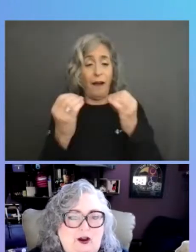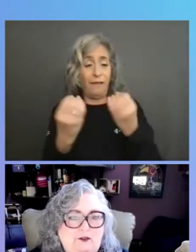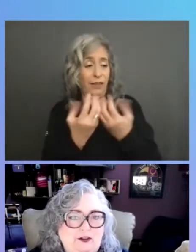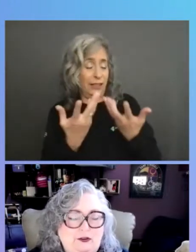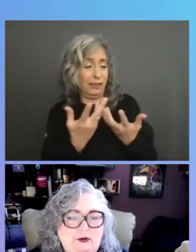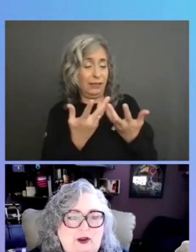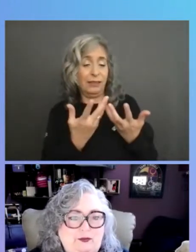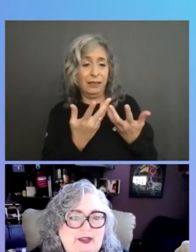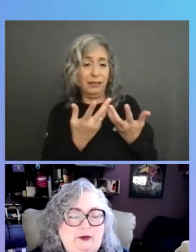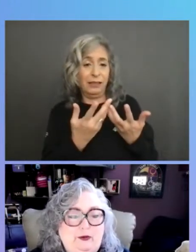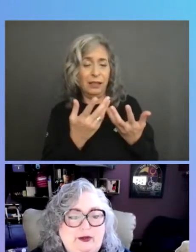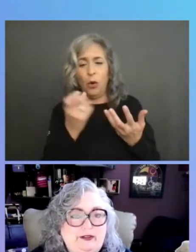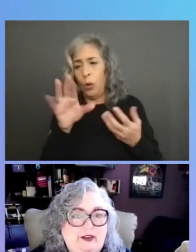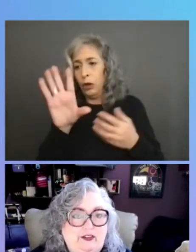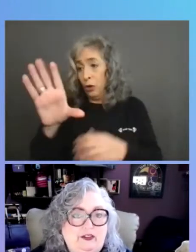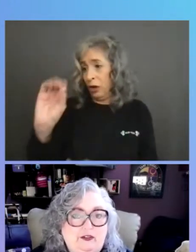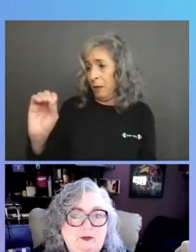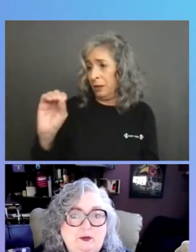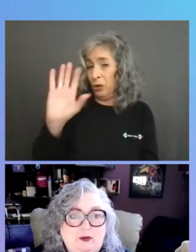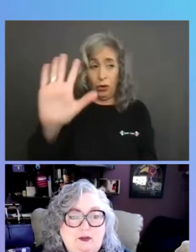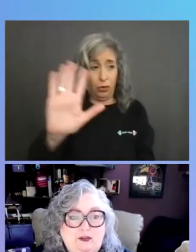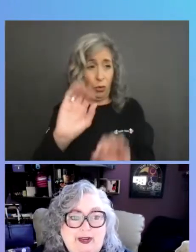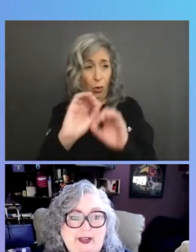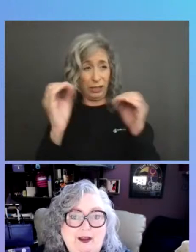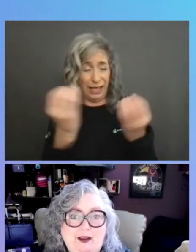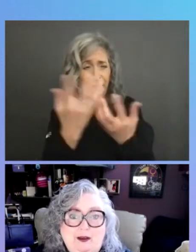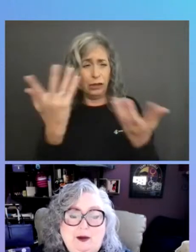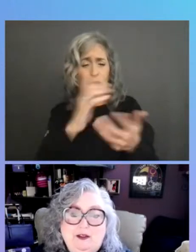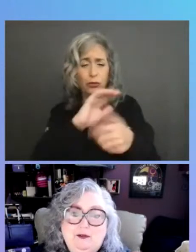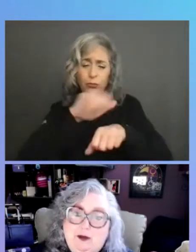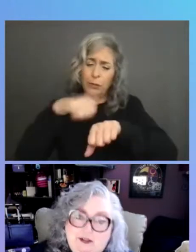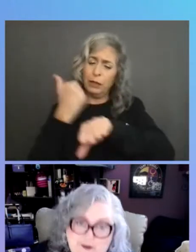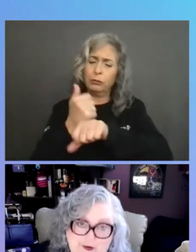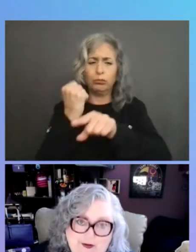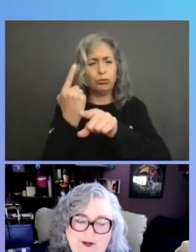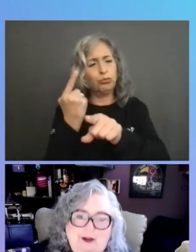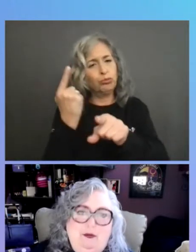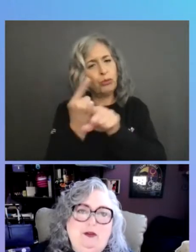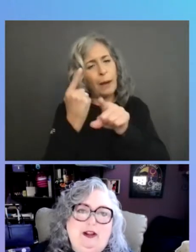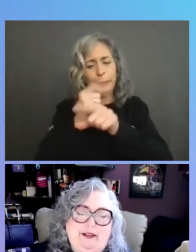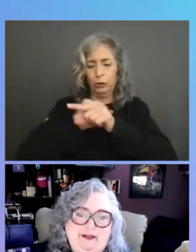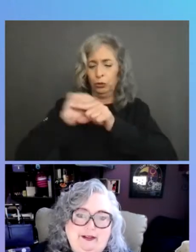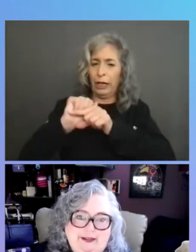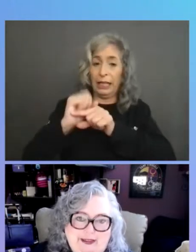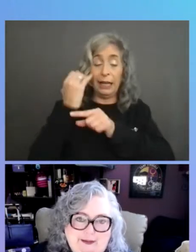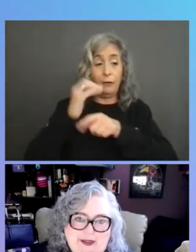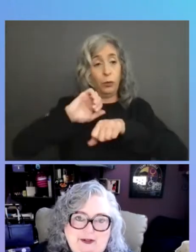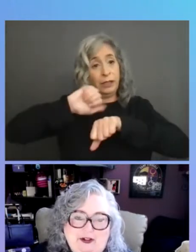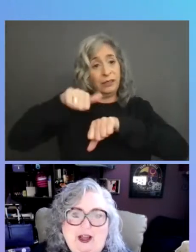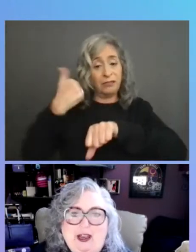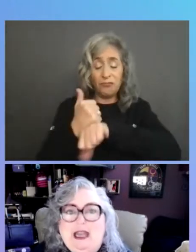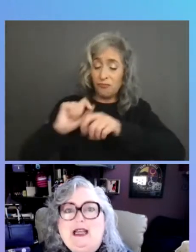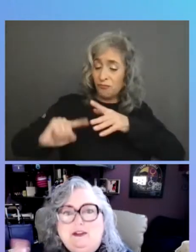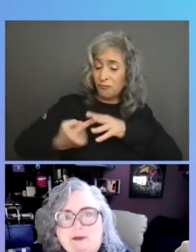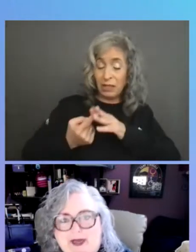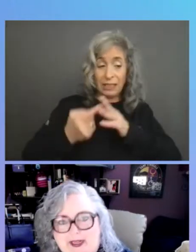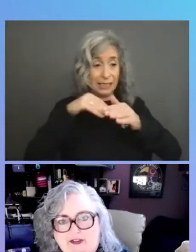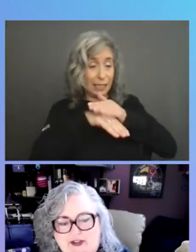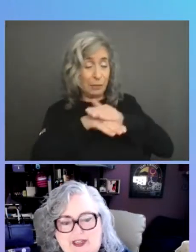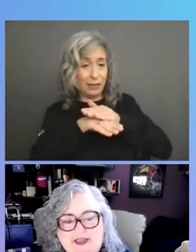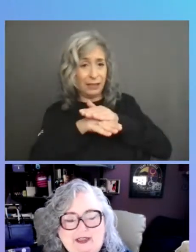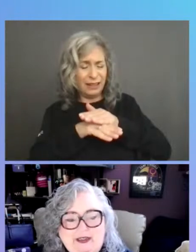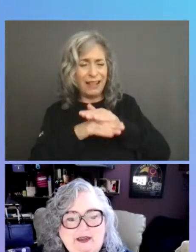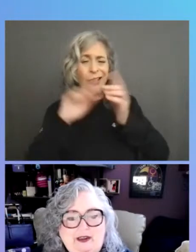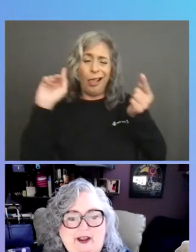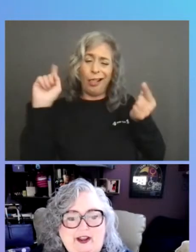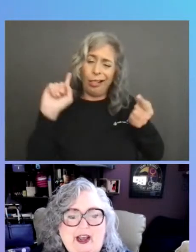use in your office or your company or your organization to build proper training? Because if we start building things accessibly, there's a lot less